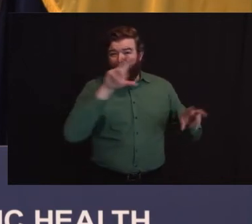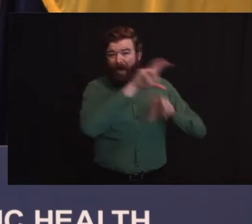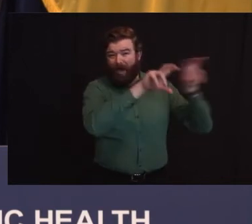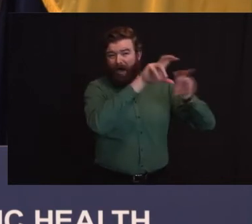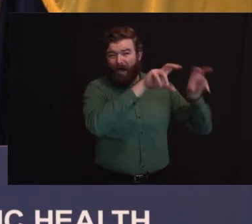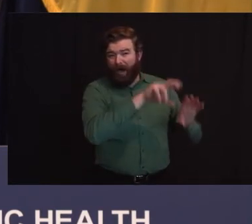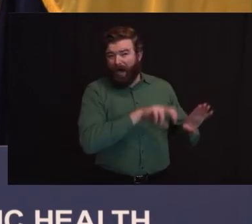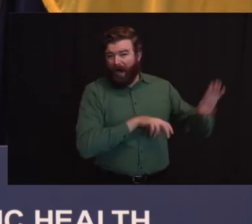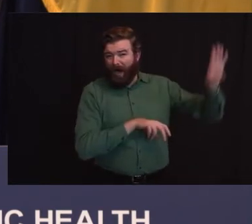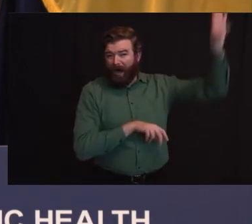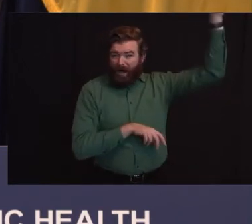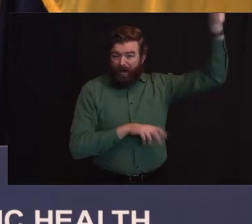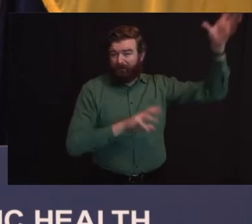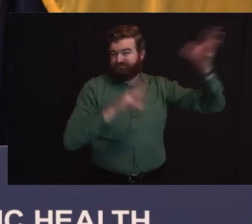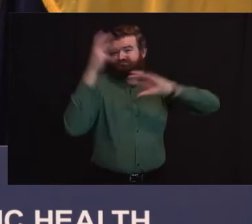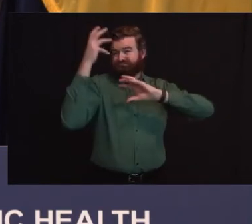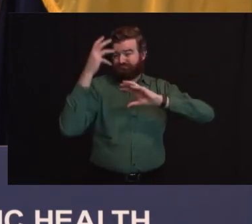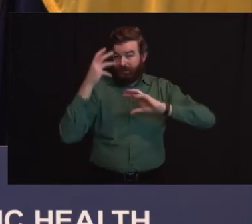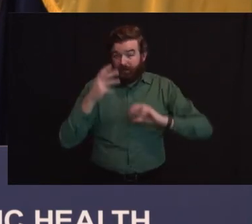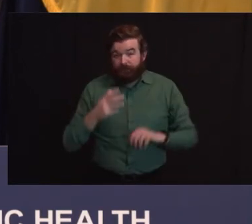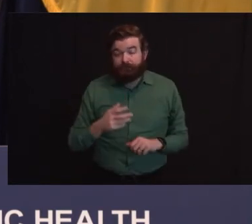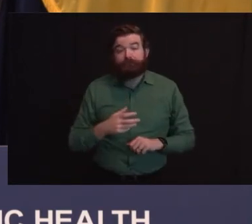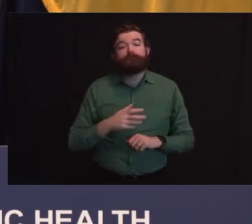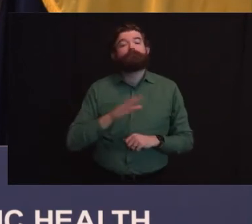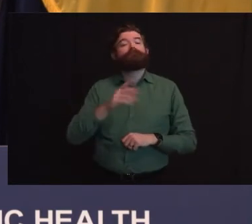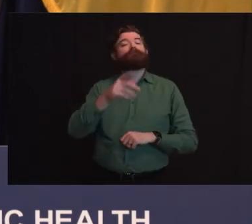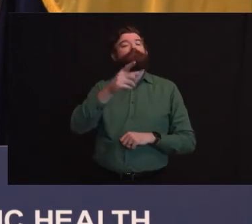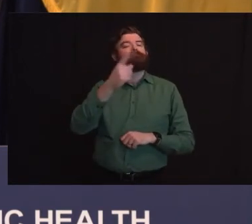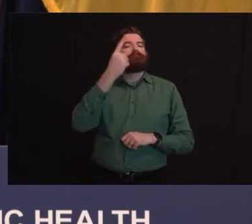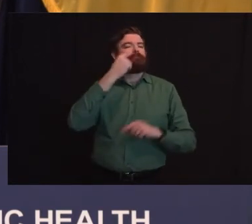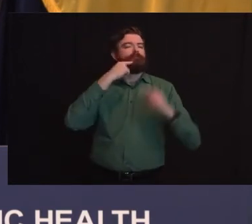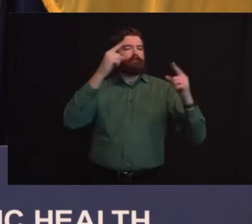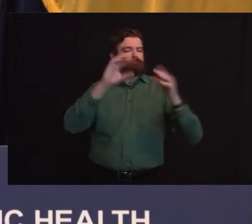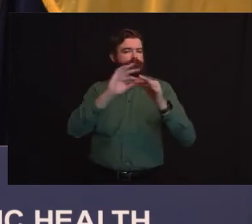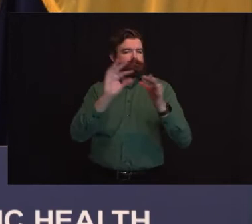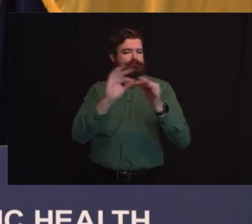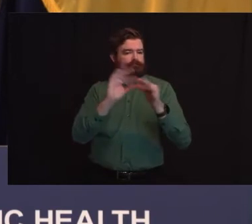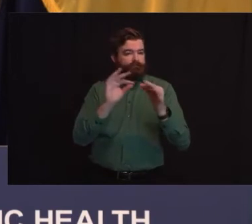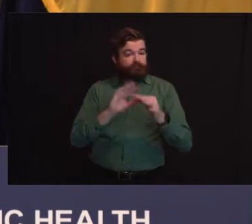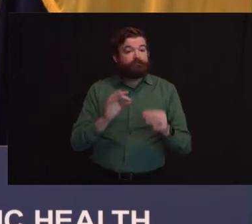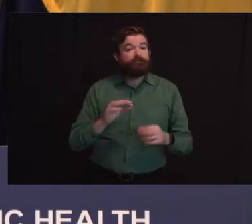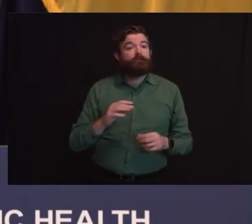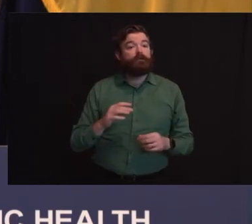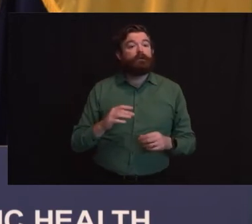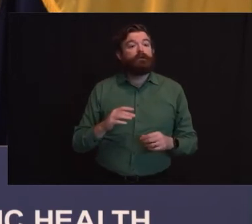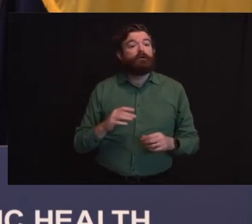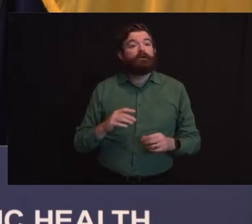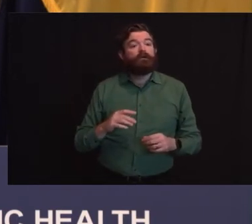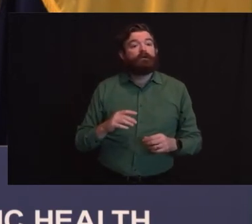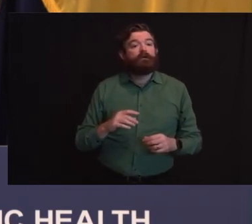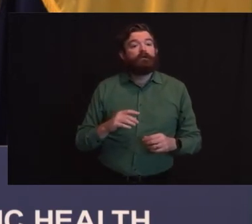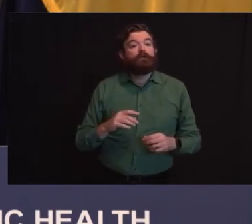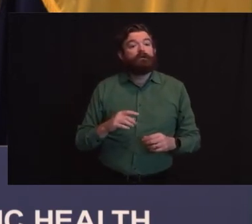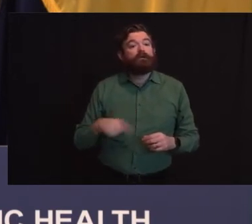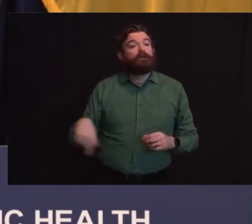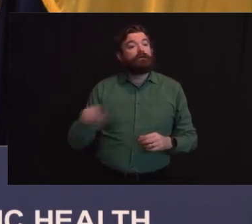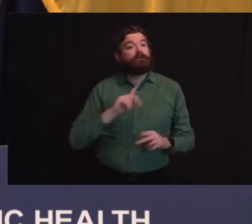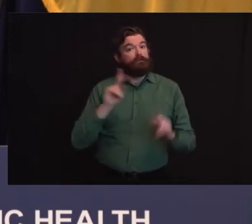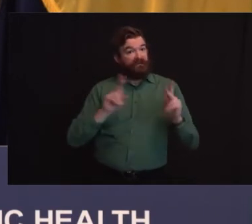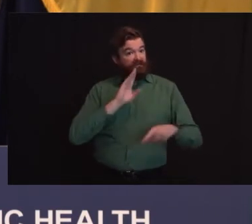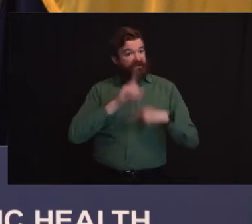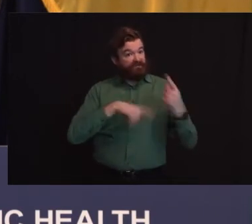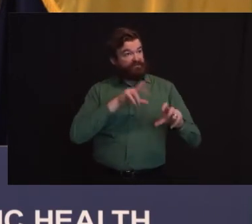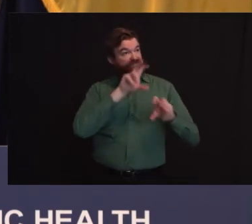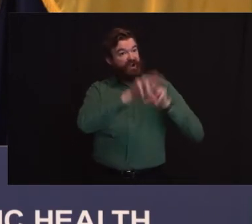old adage. When people who normally don't talk about the stock market start talking to you about it like they